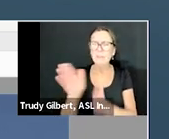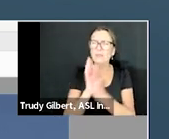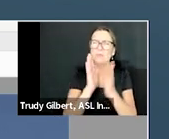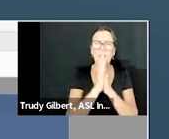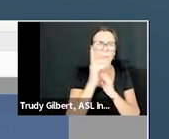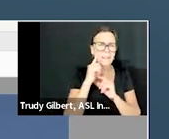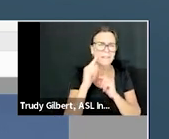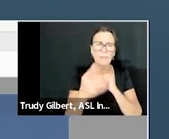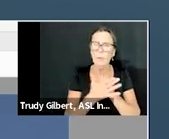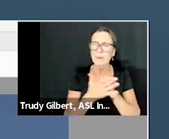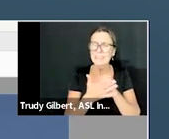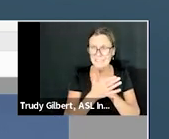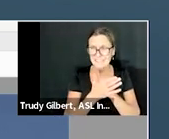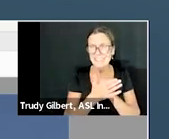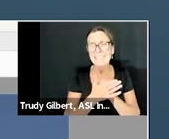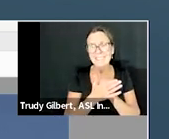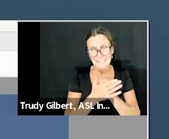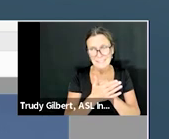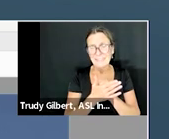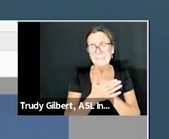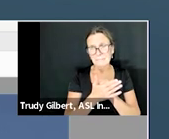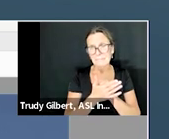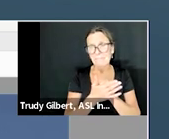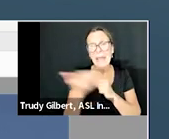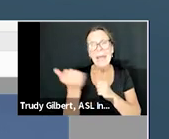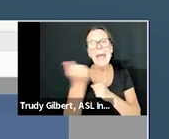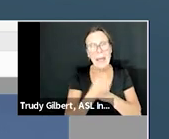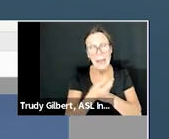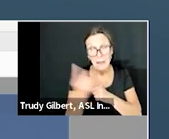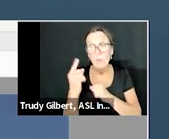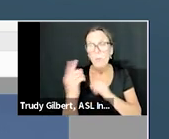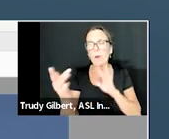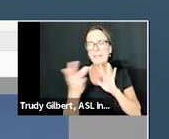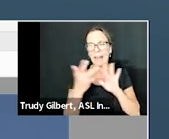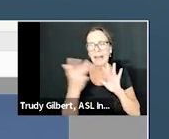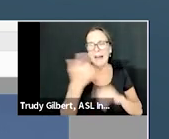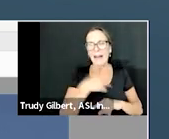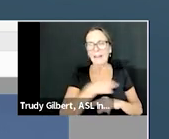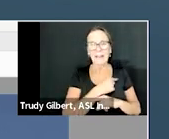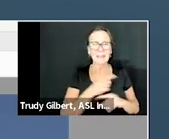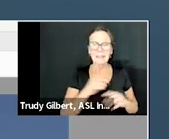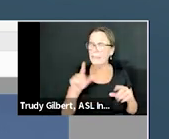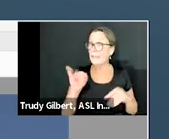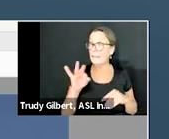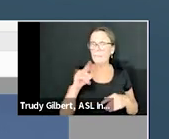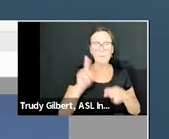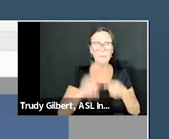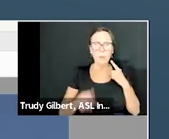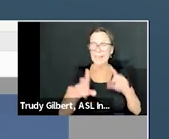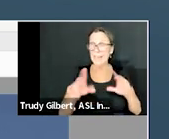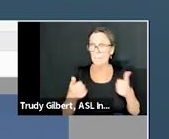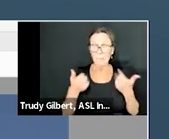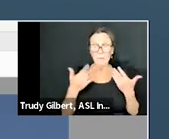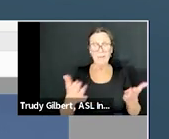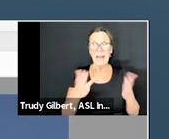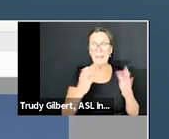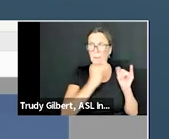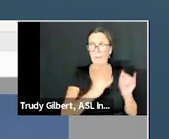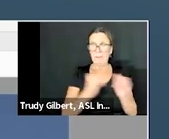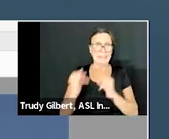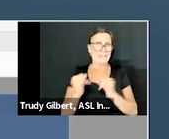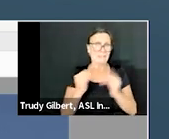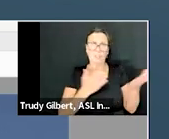assistance. Everyone that contacts us, even if we can't provide them with individualized